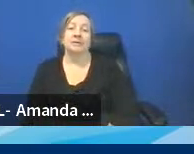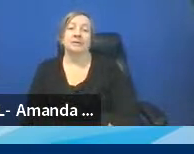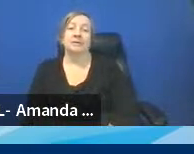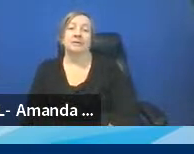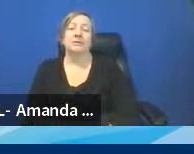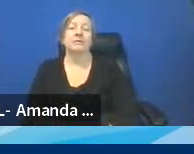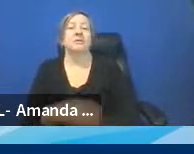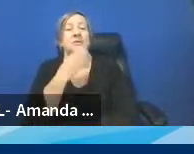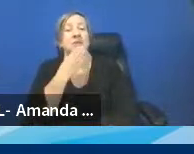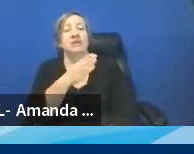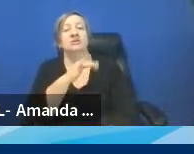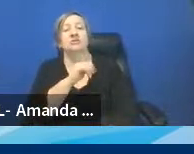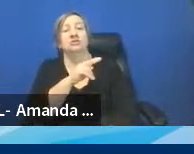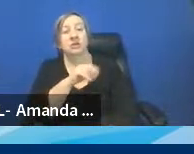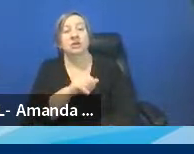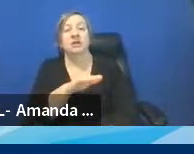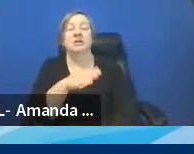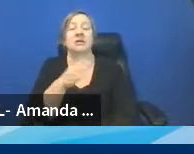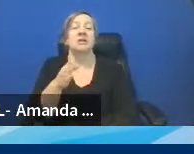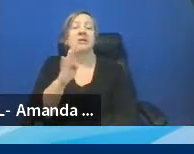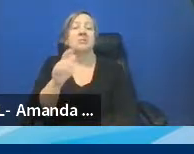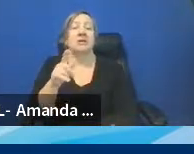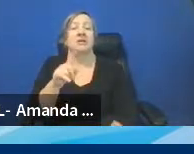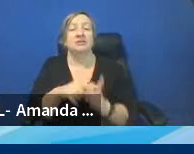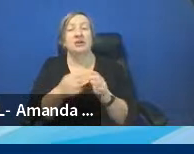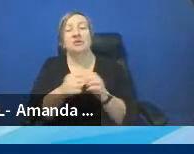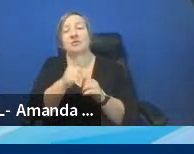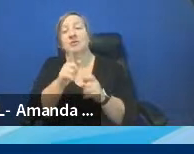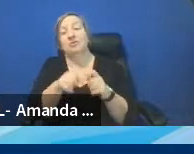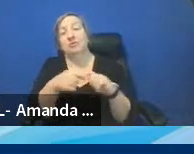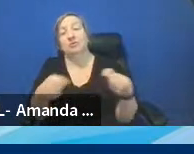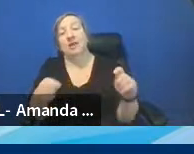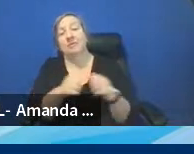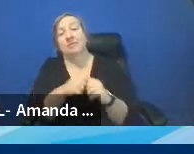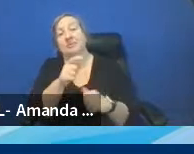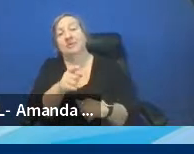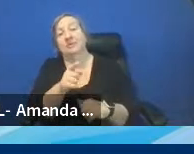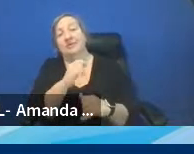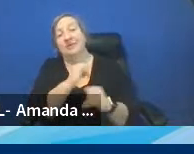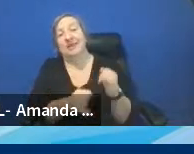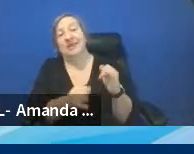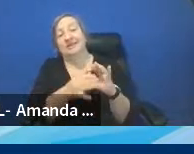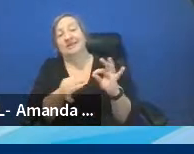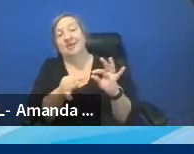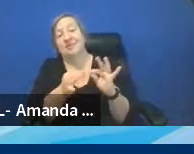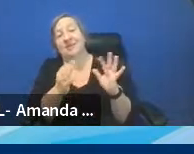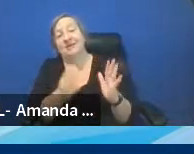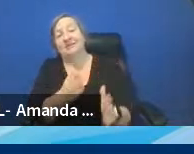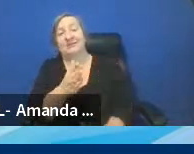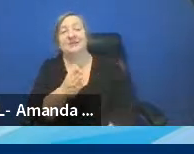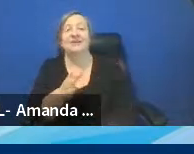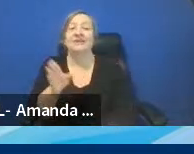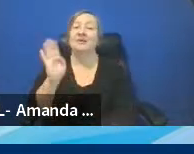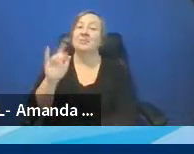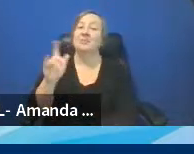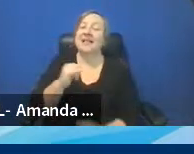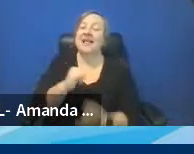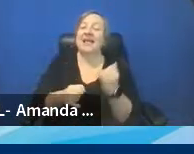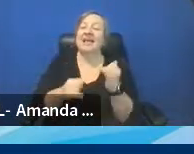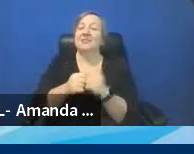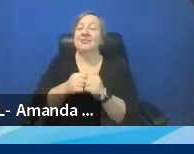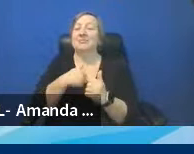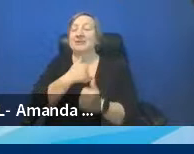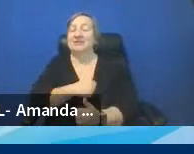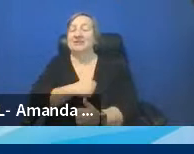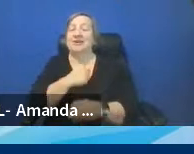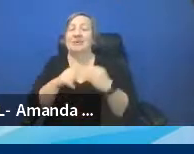Thanks, Jana. All right, Bill, we started with you. We're going to wrap up with you as our last commenter. Going to end with me. Sorry about that.